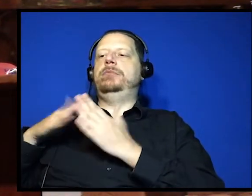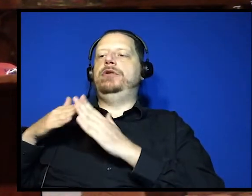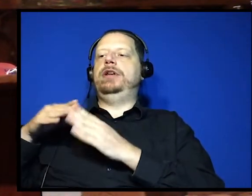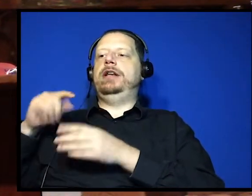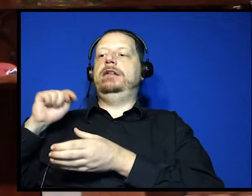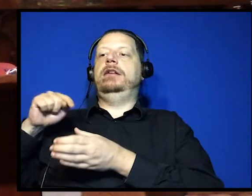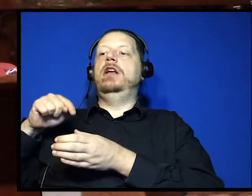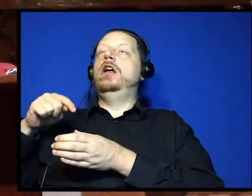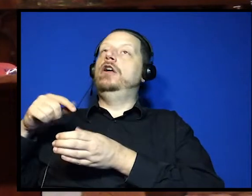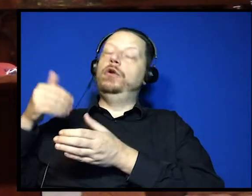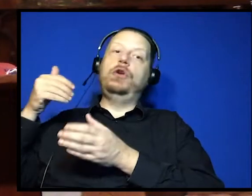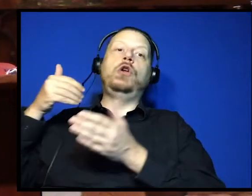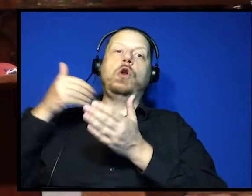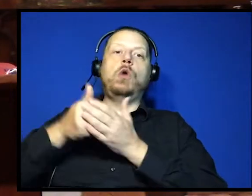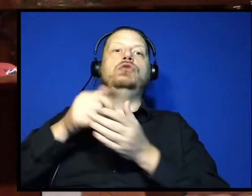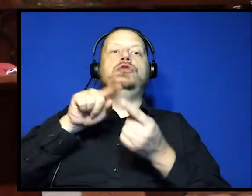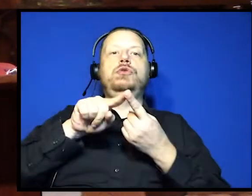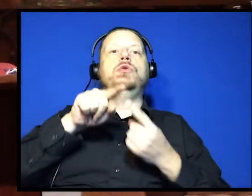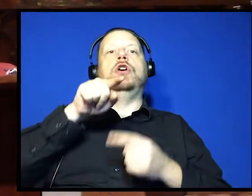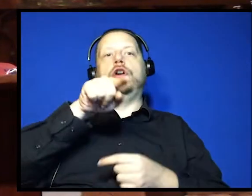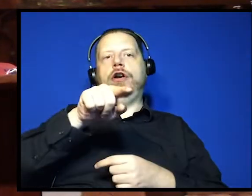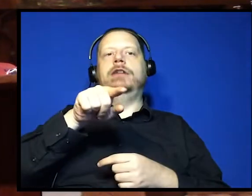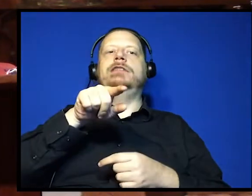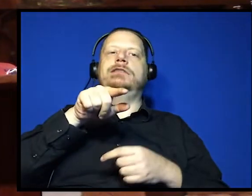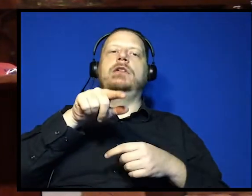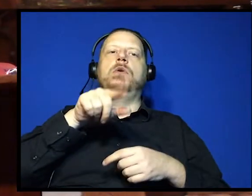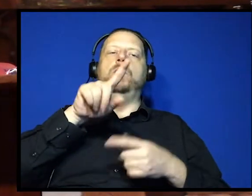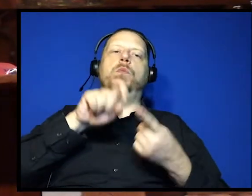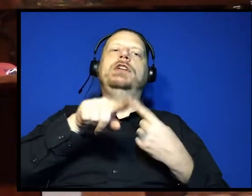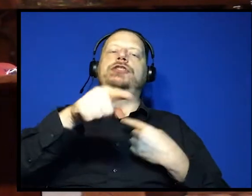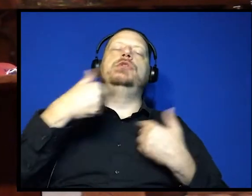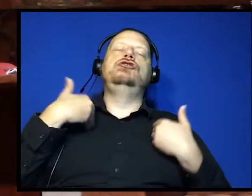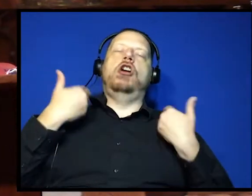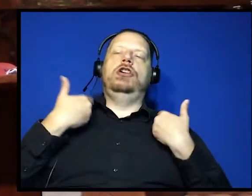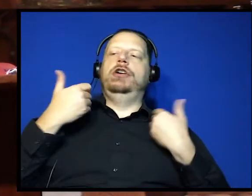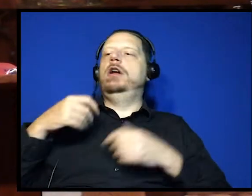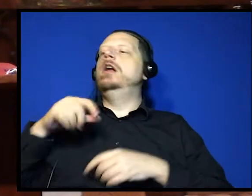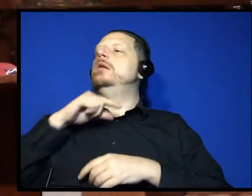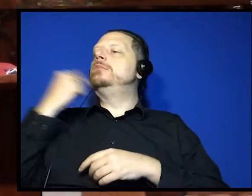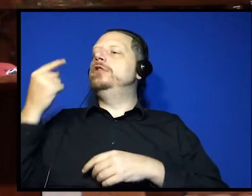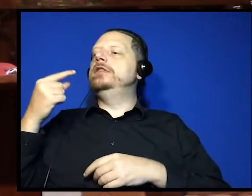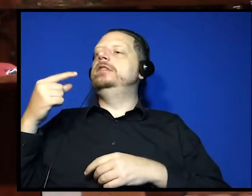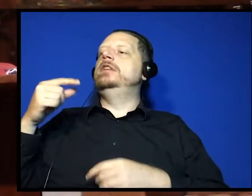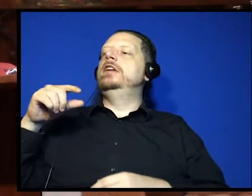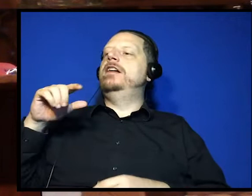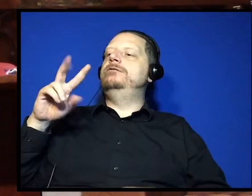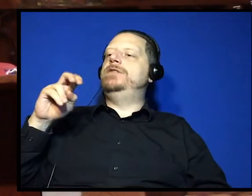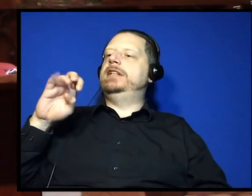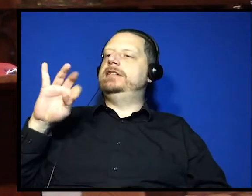actually been very close to her in her younger years. A priest named Father Joachim